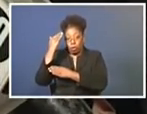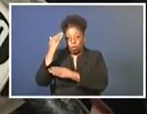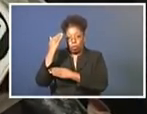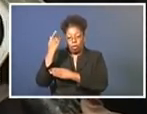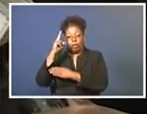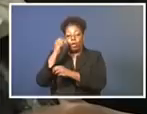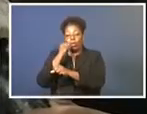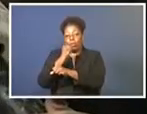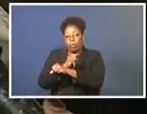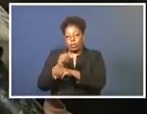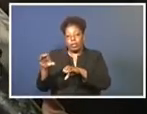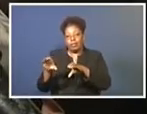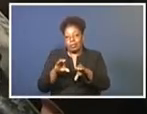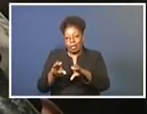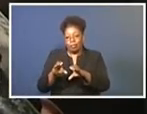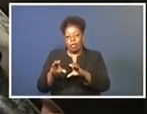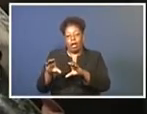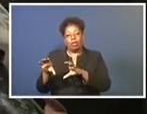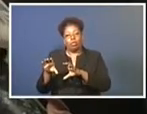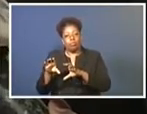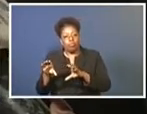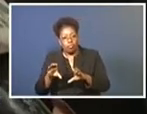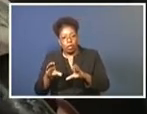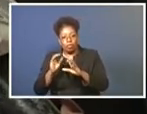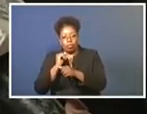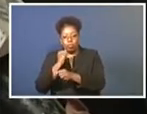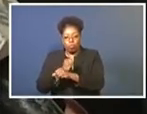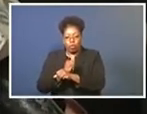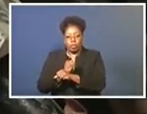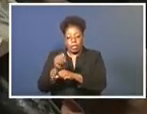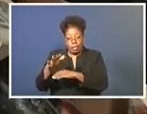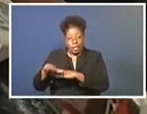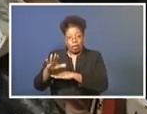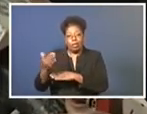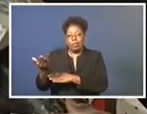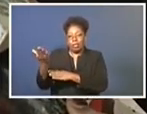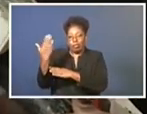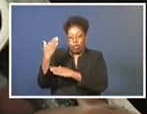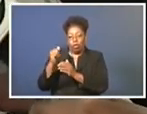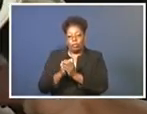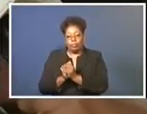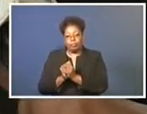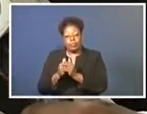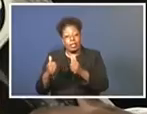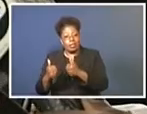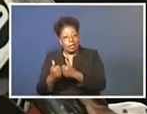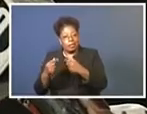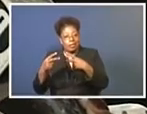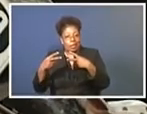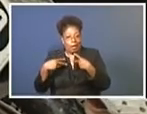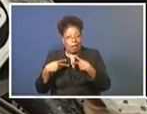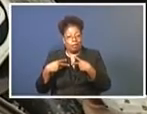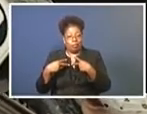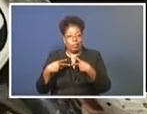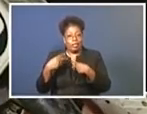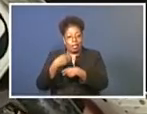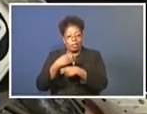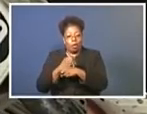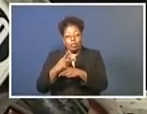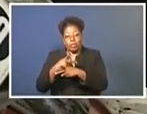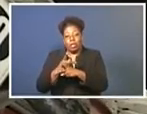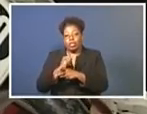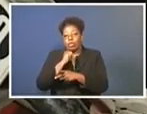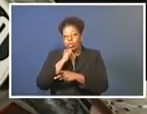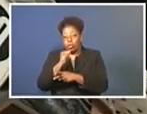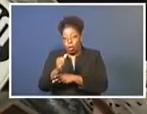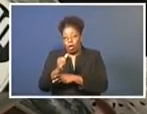the works they have done and have done great works in this field before. There were challenges that they faced it that caused the production not